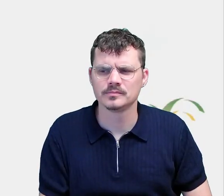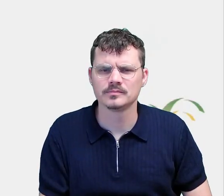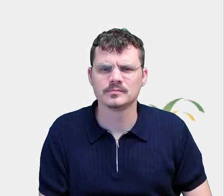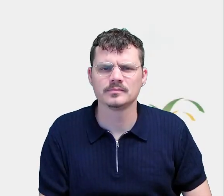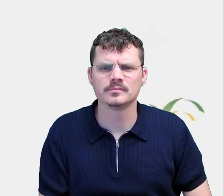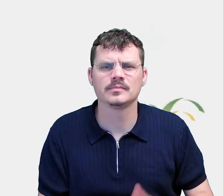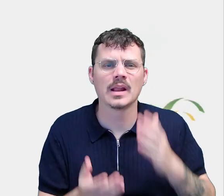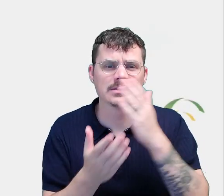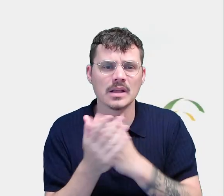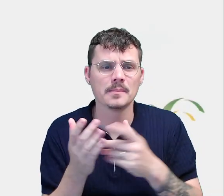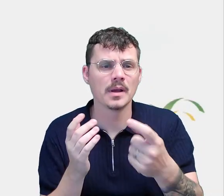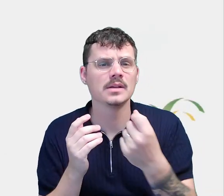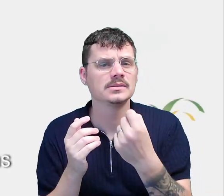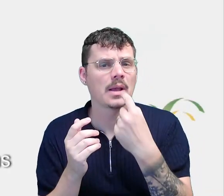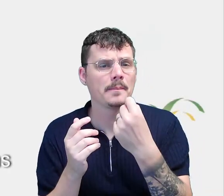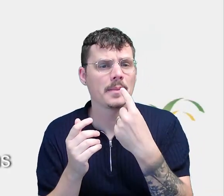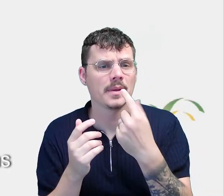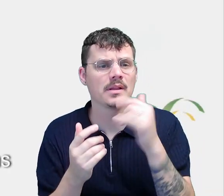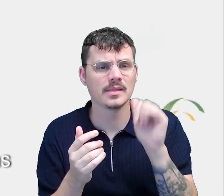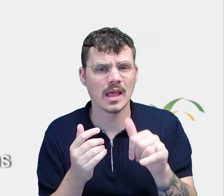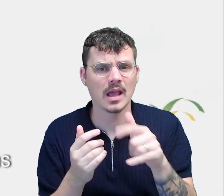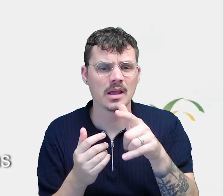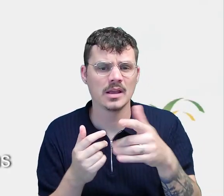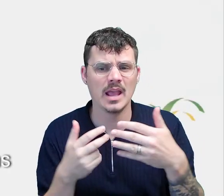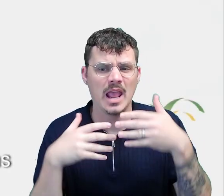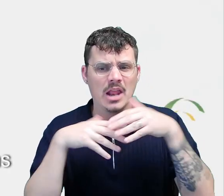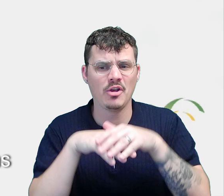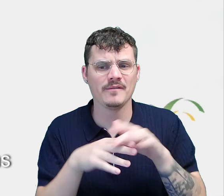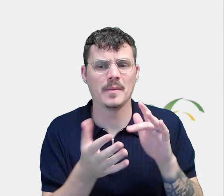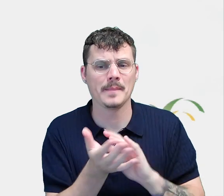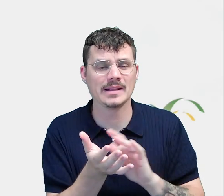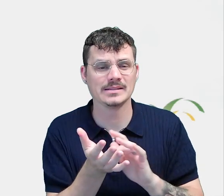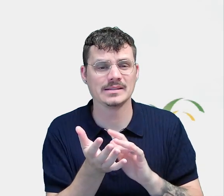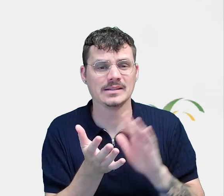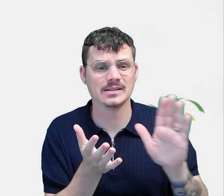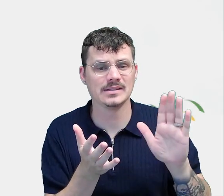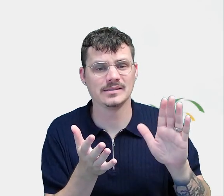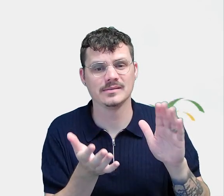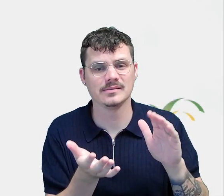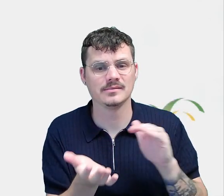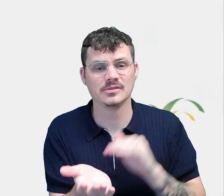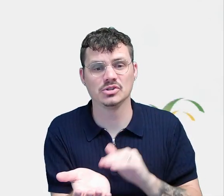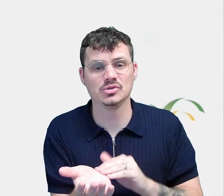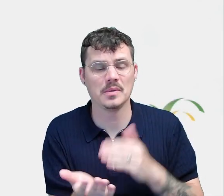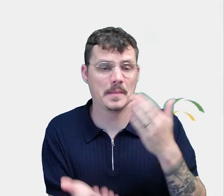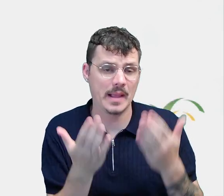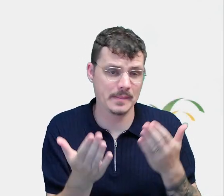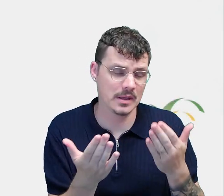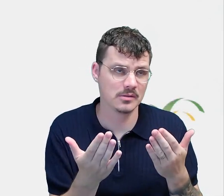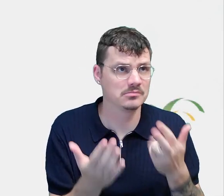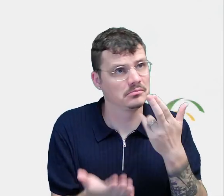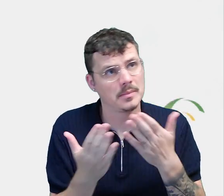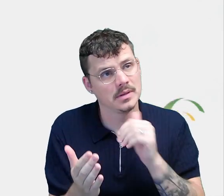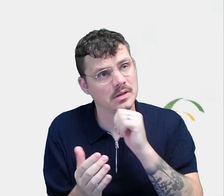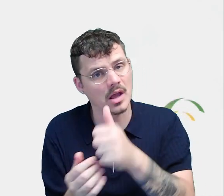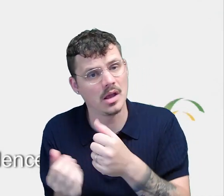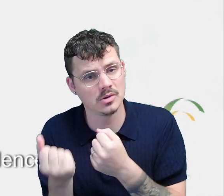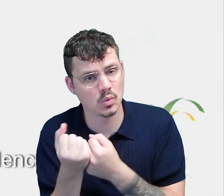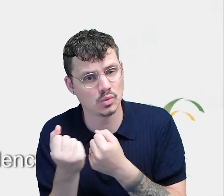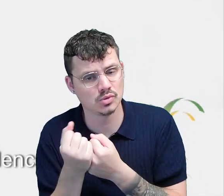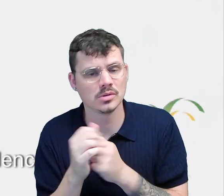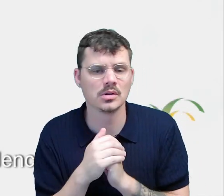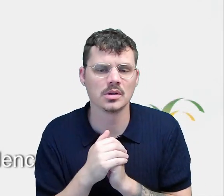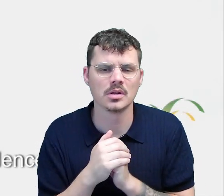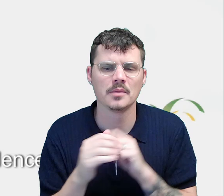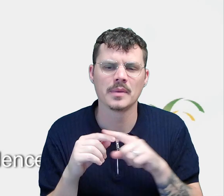Some supplements that integrative medicine physicians might or might not endorse. And